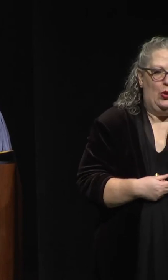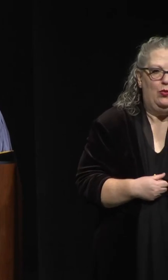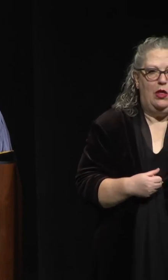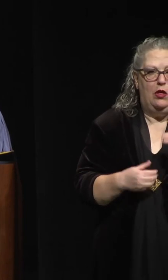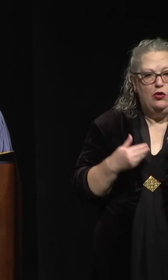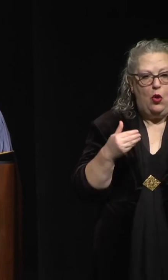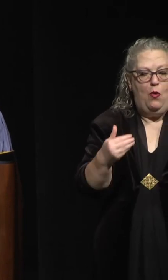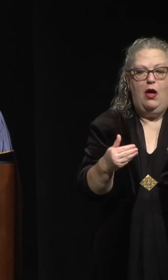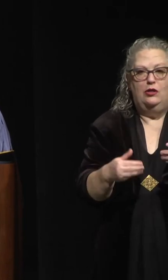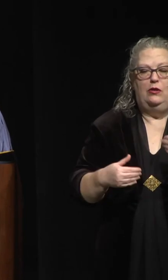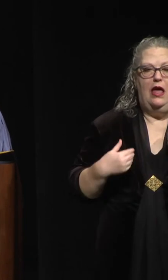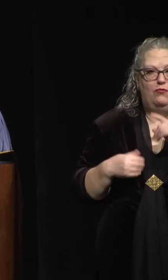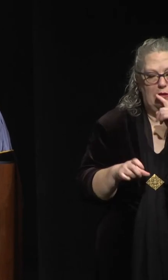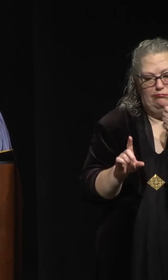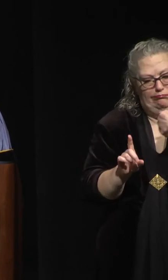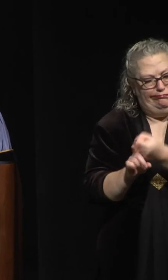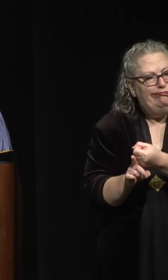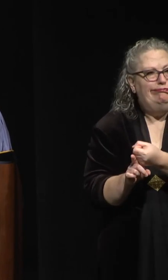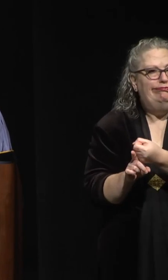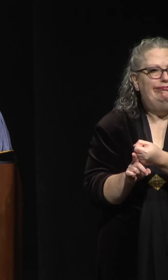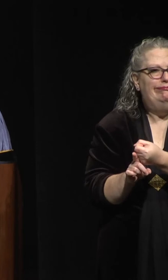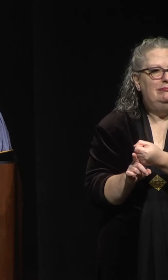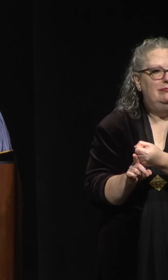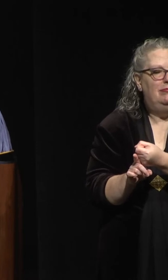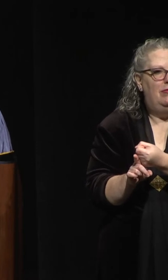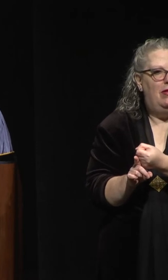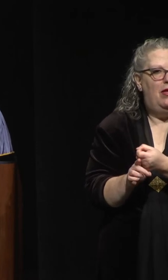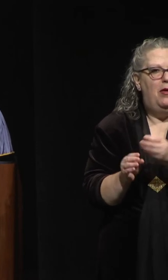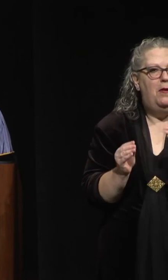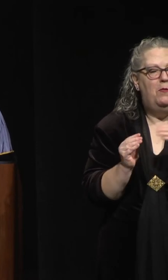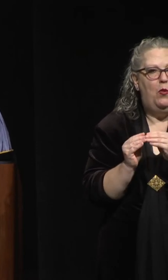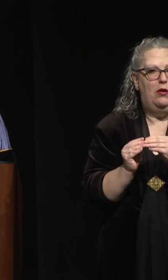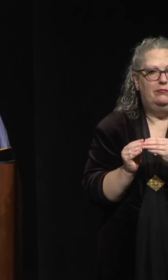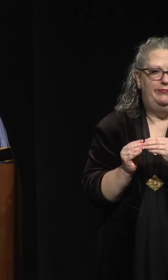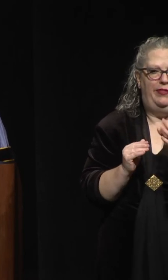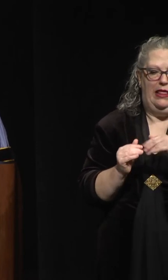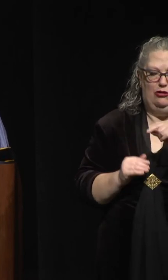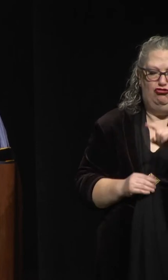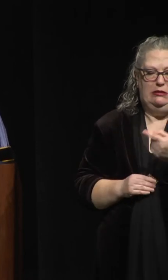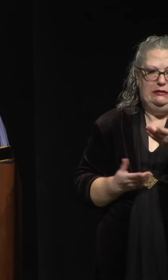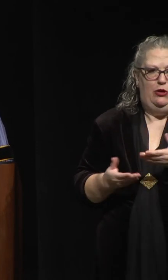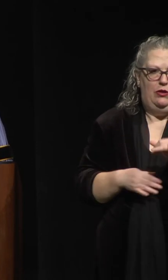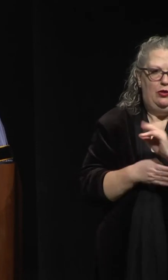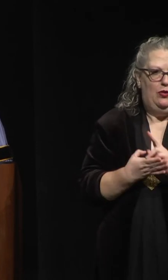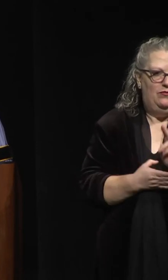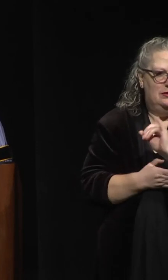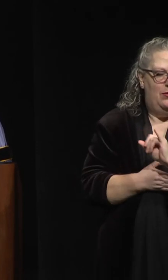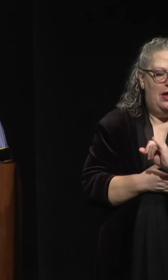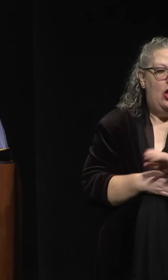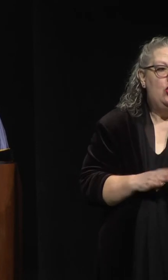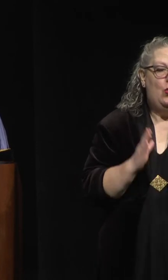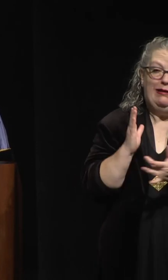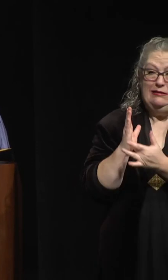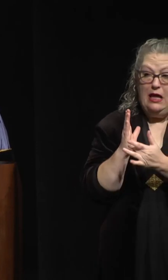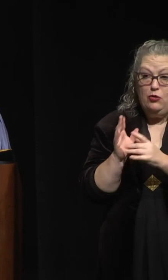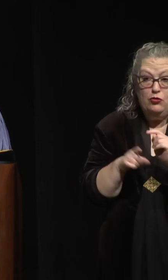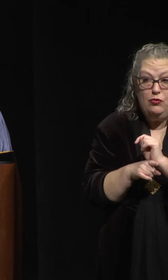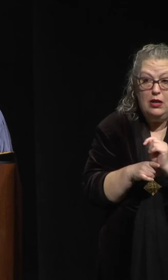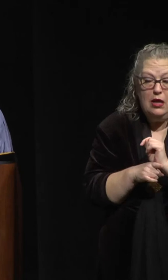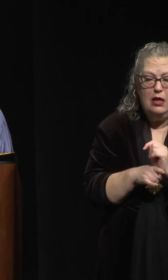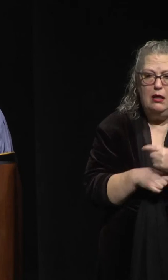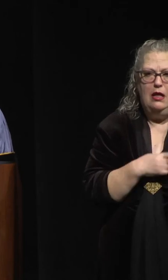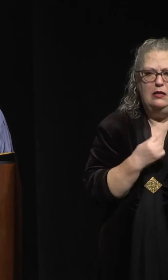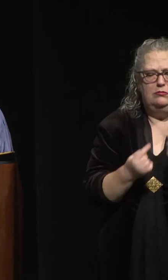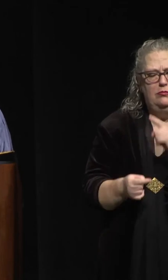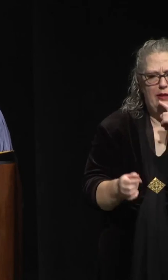go on to have an impact far beyond this campus. Your technical training has been